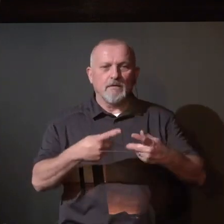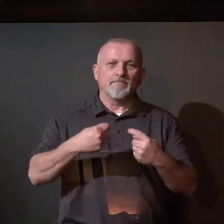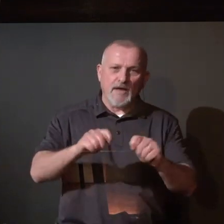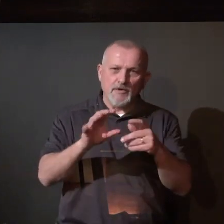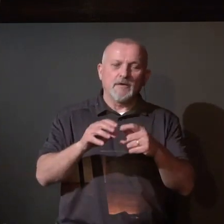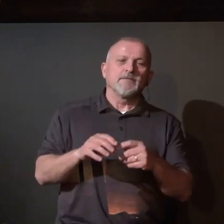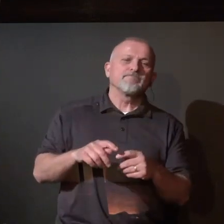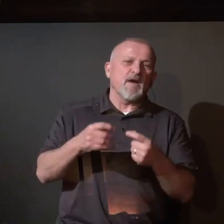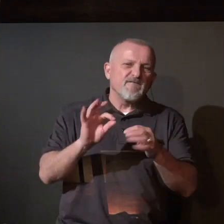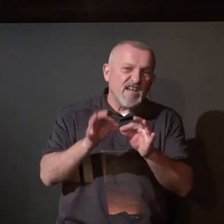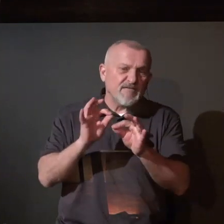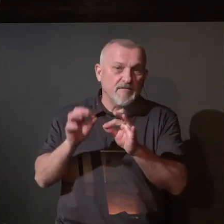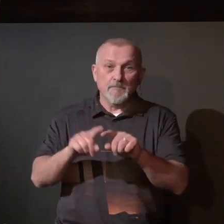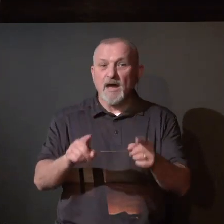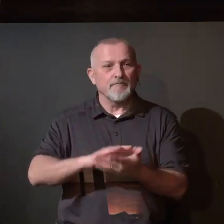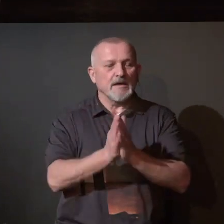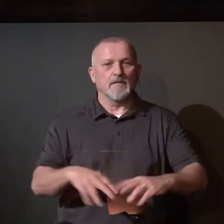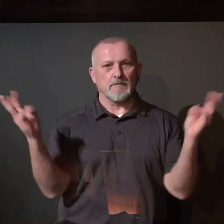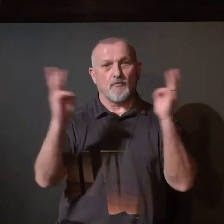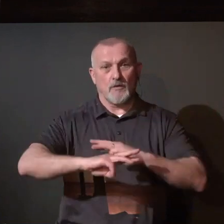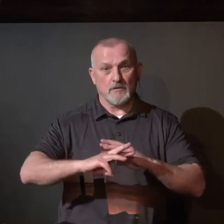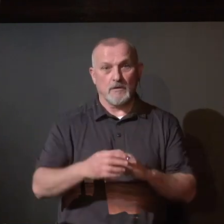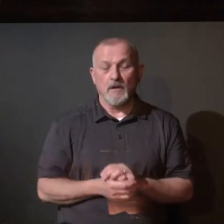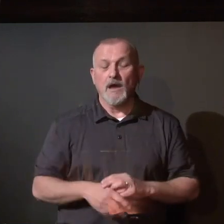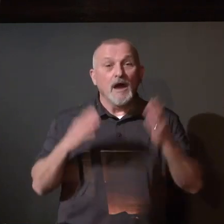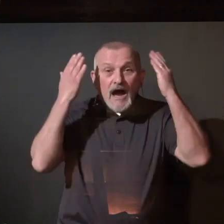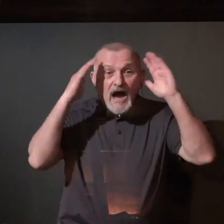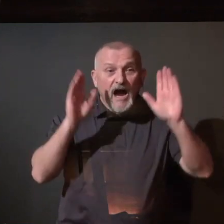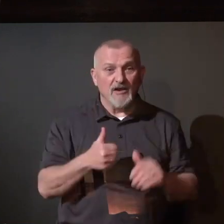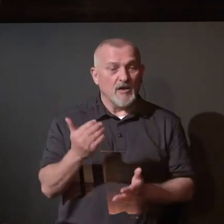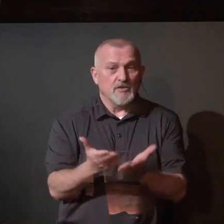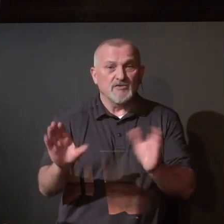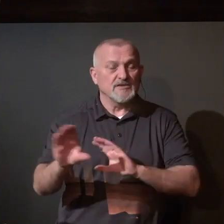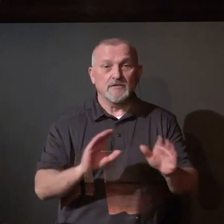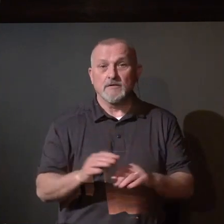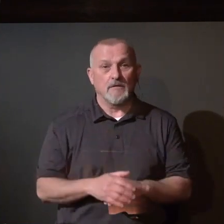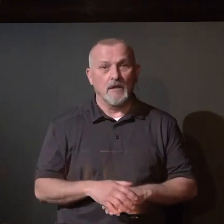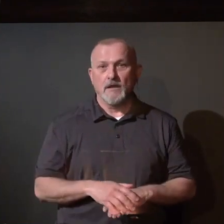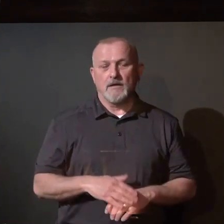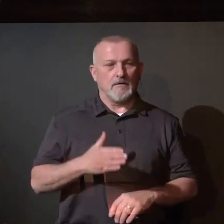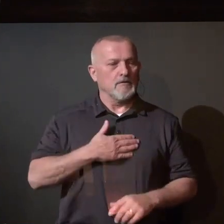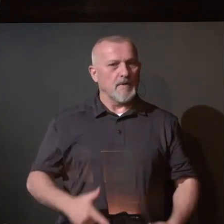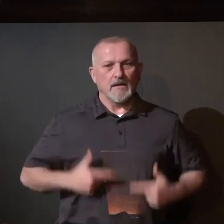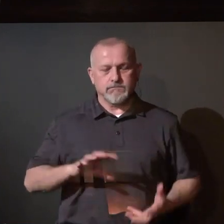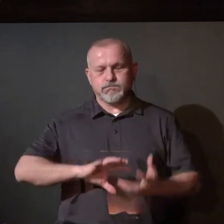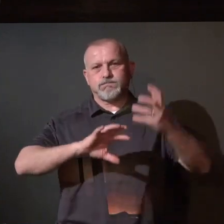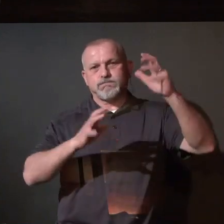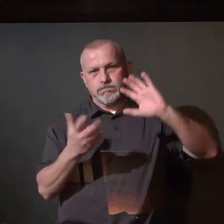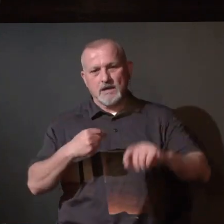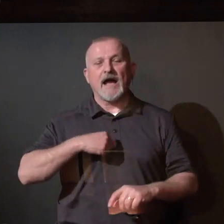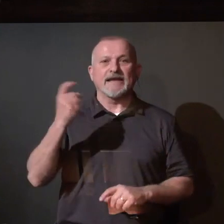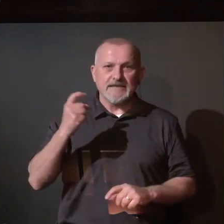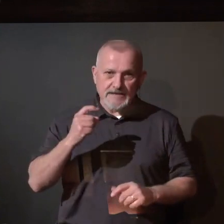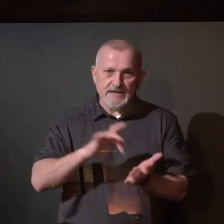it, it keeps getting worse. And I'm at the end of my rope. I don't know what else to do. I don't know how to fix it. I'm in a mess. I need Jesus. Can